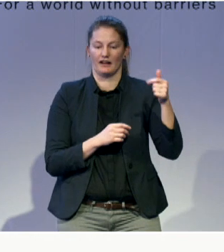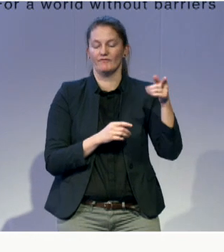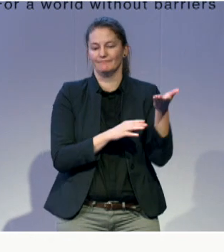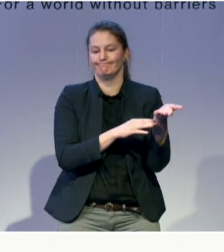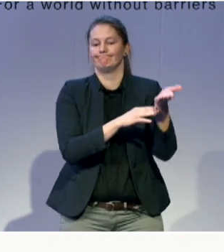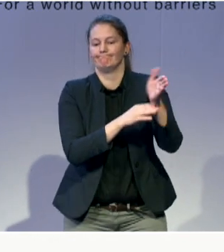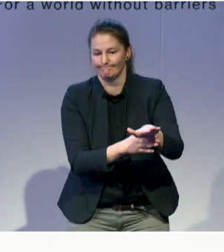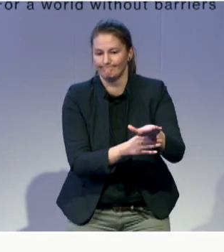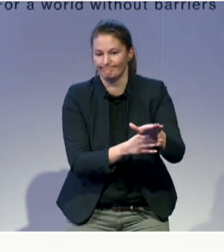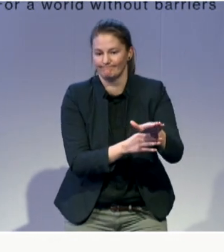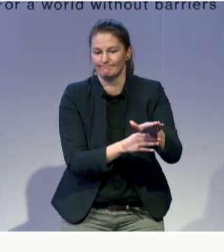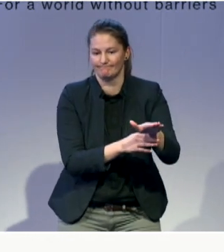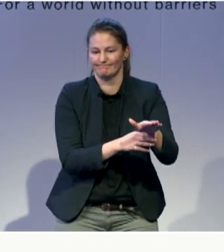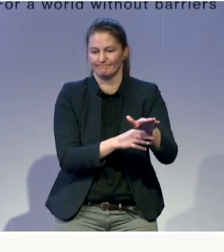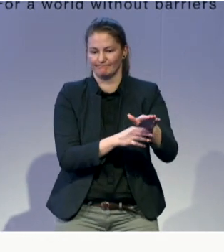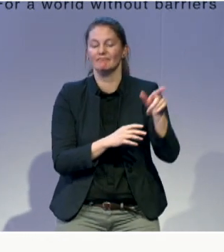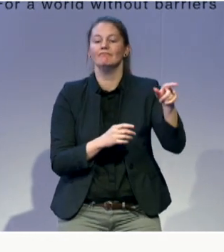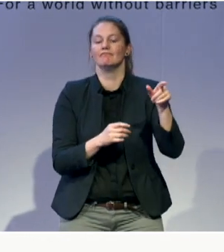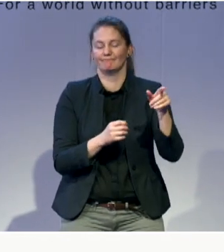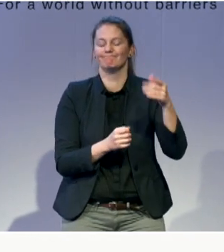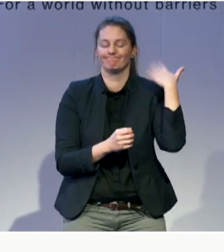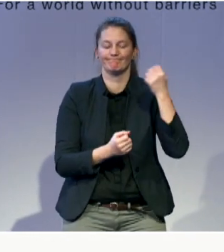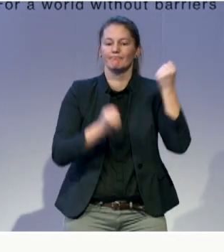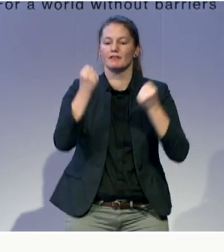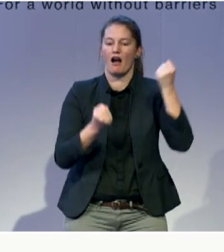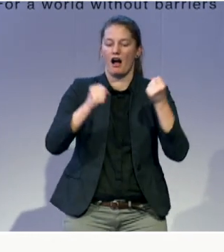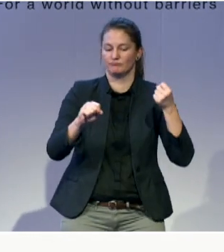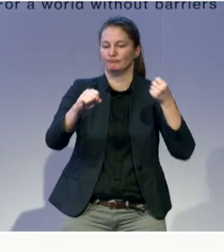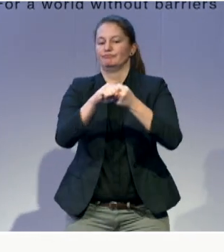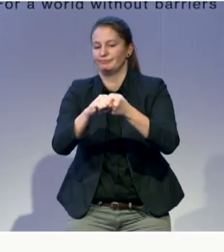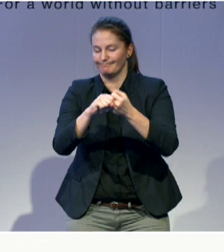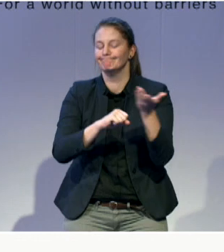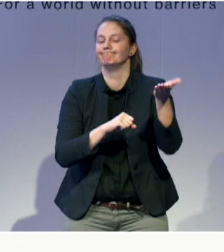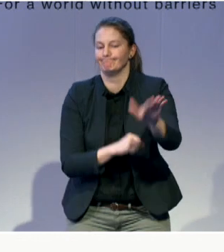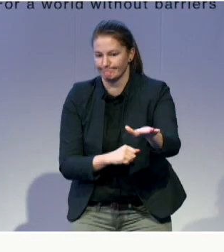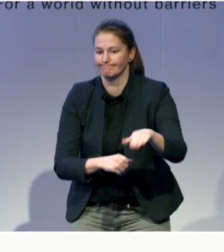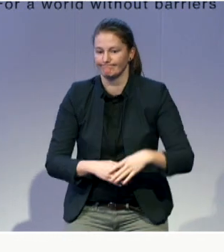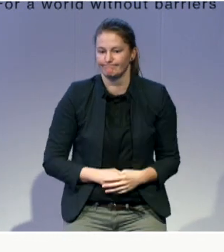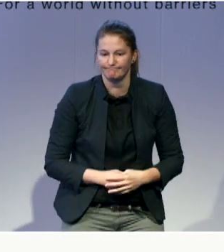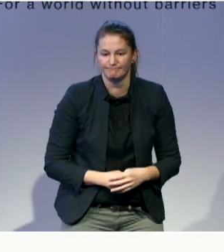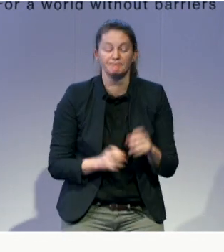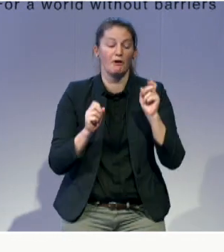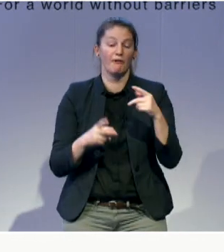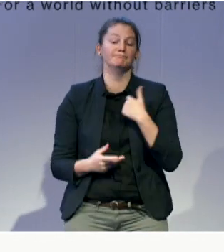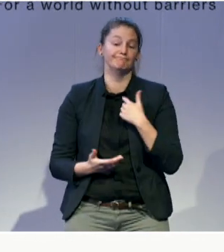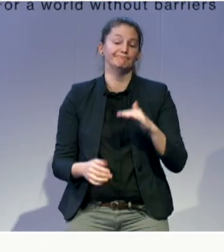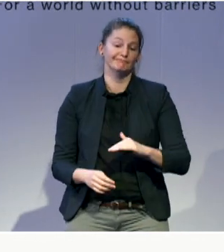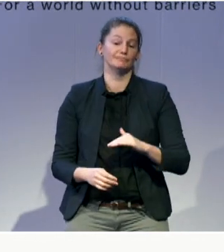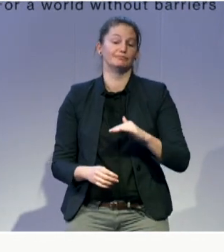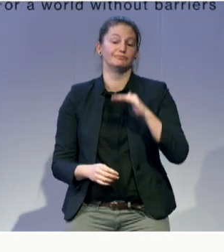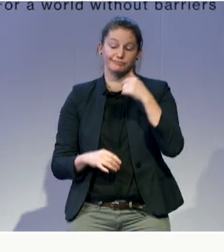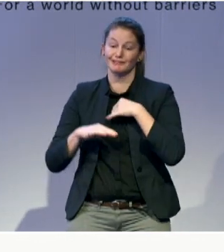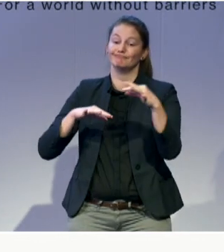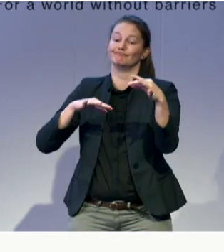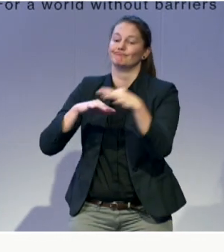married, and I married this just amazing woman, Daphne, and we got